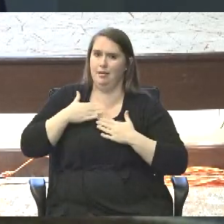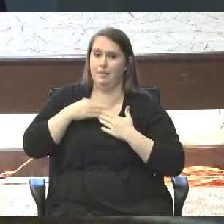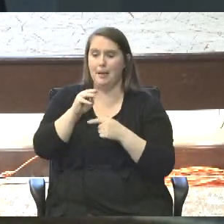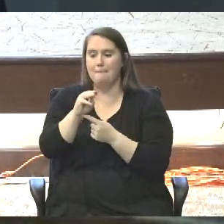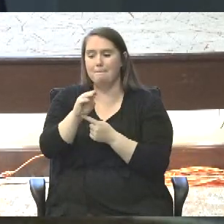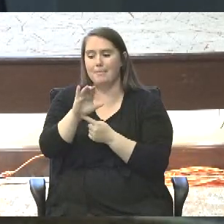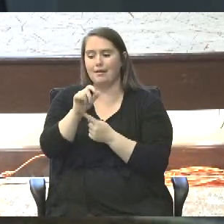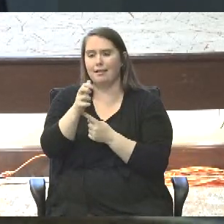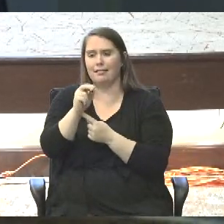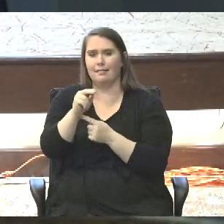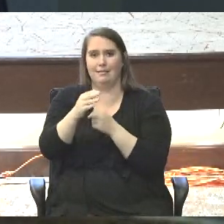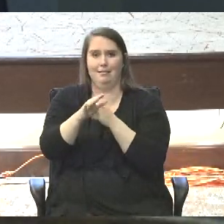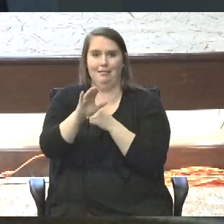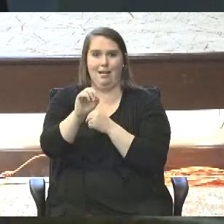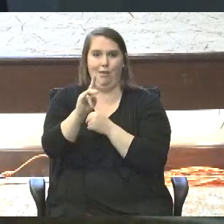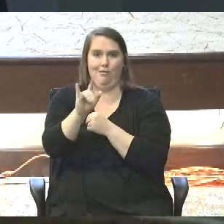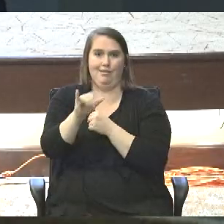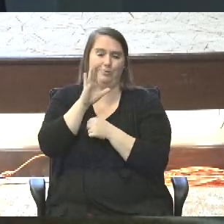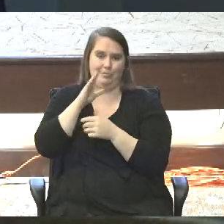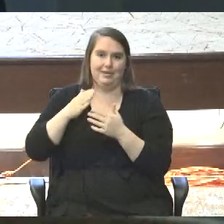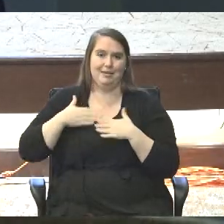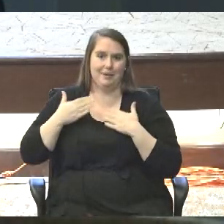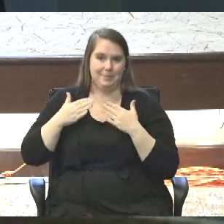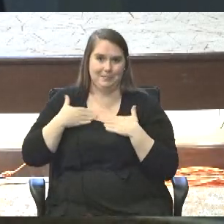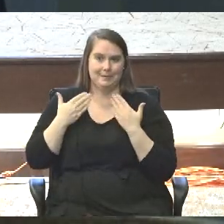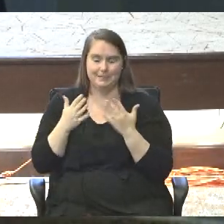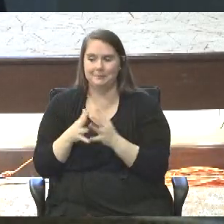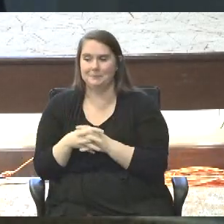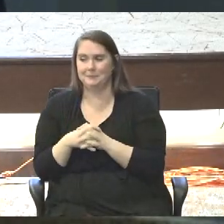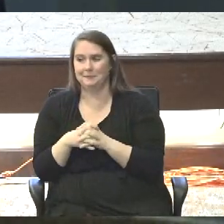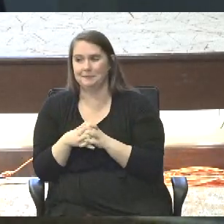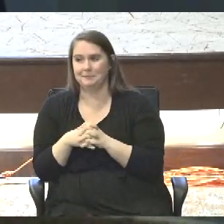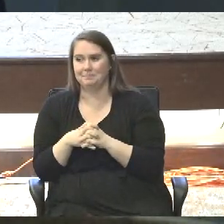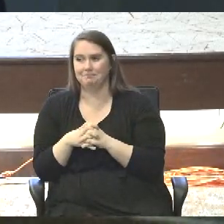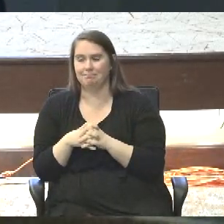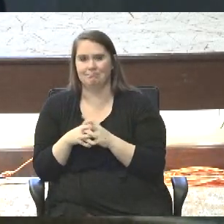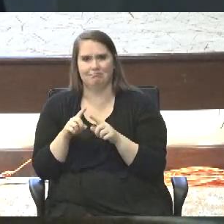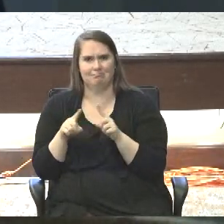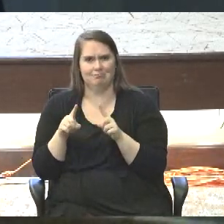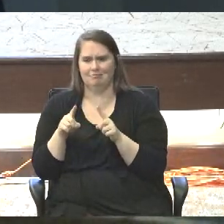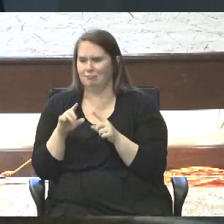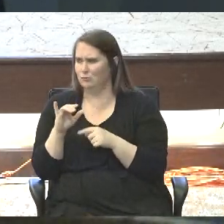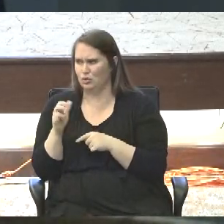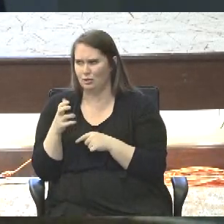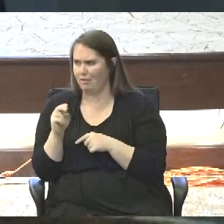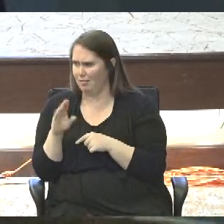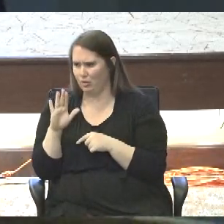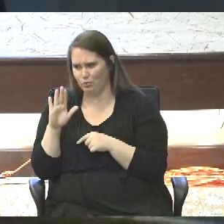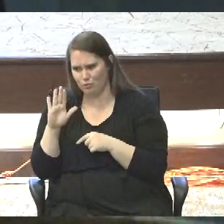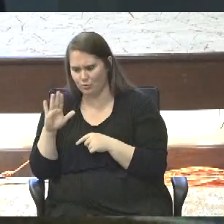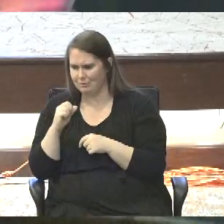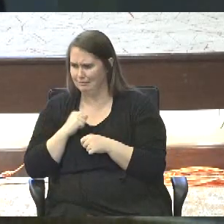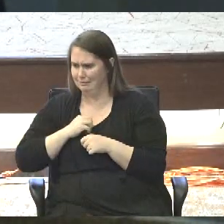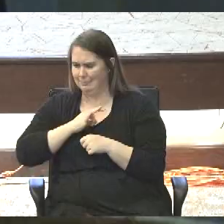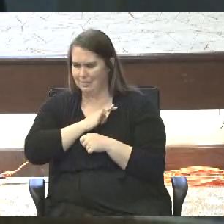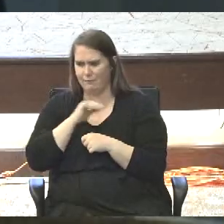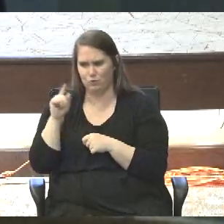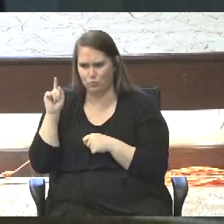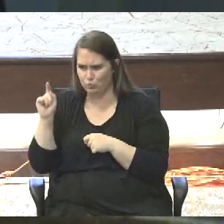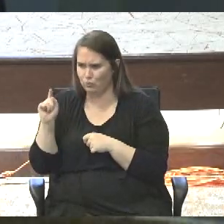be happy. But this is, Jonathan, you and your staff have just gone,